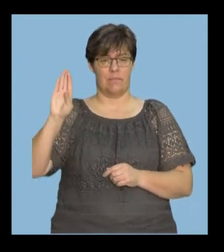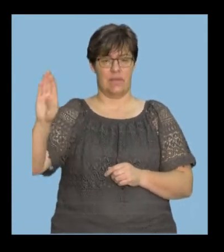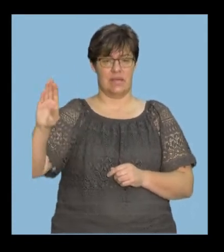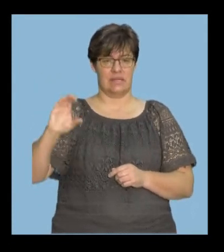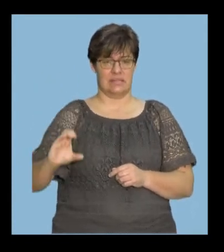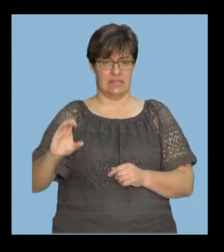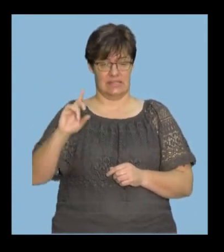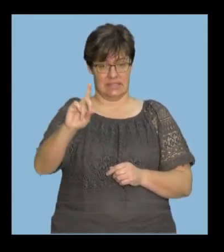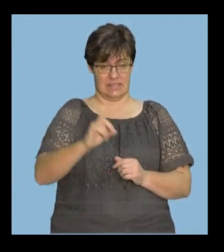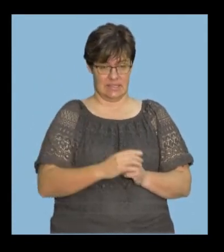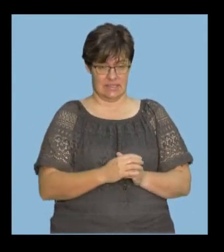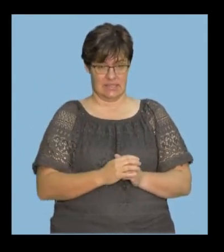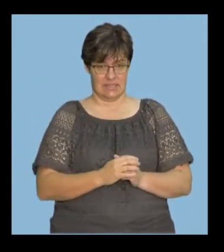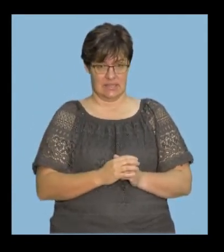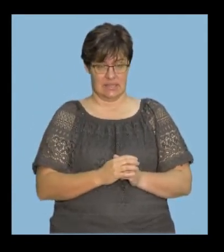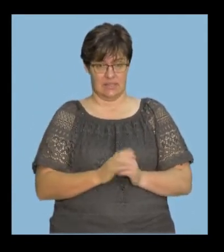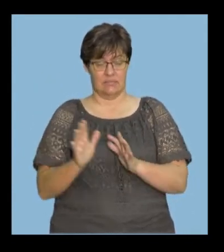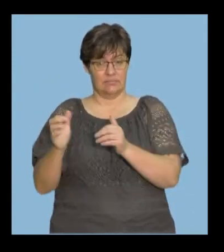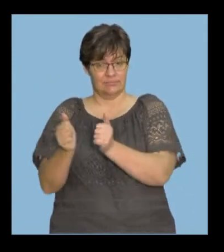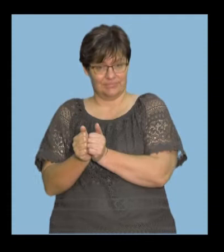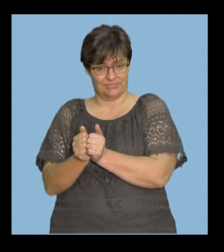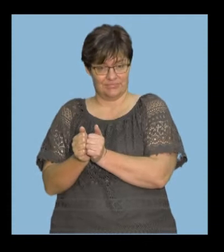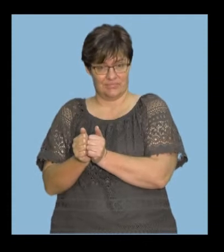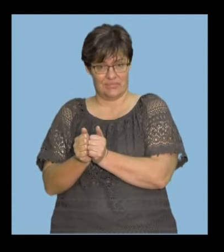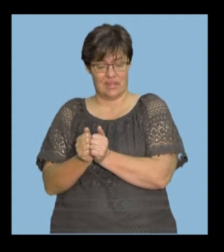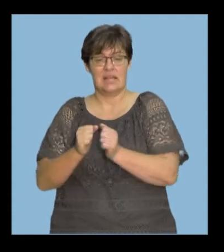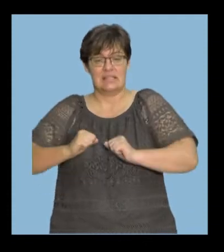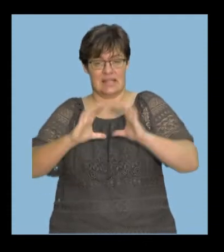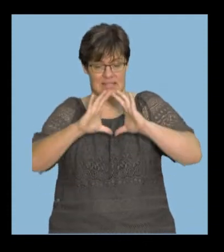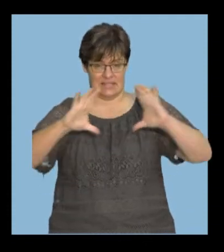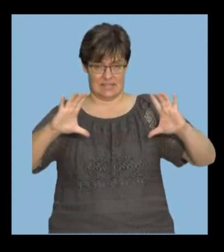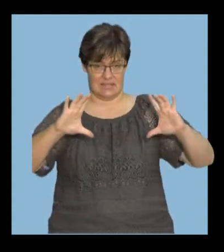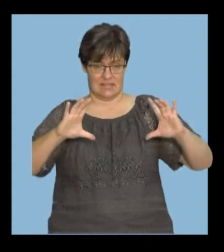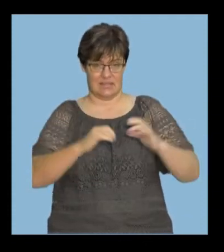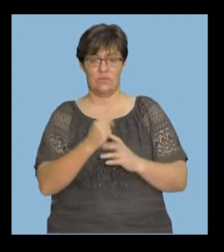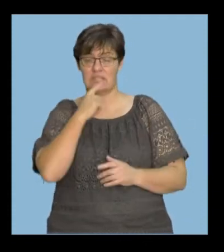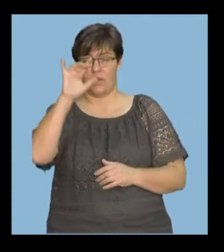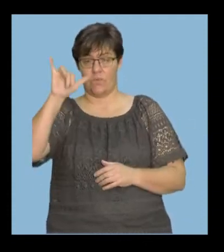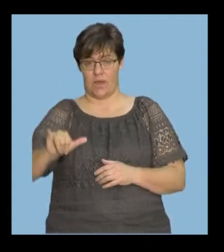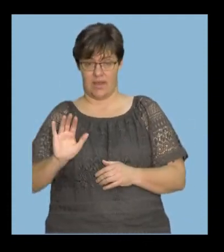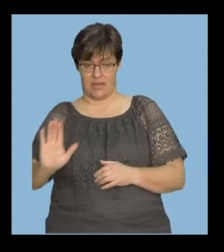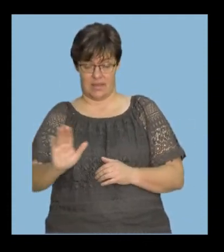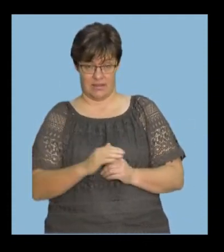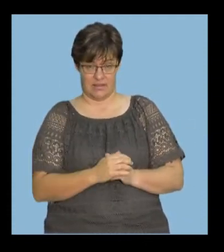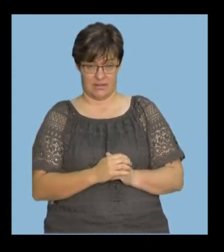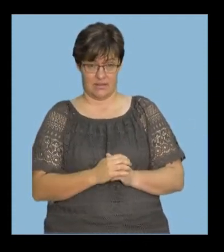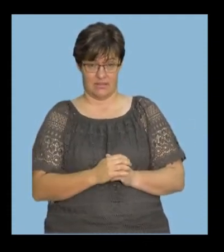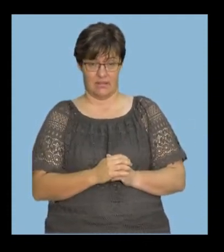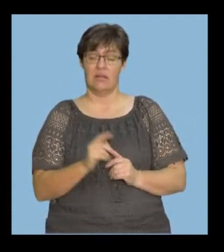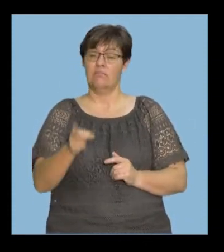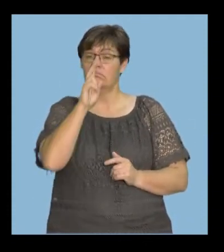go. We've got B, C, and D. They belong to the set that we are going to call